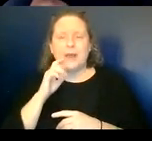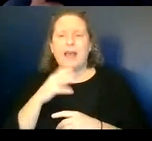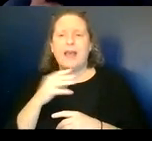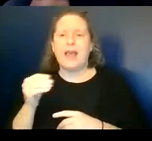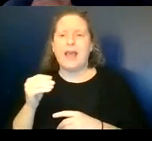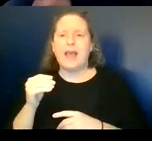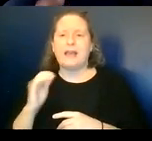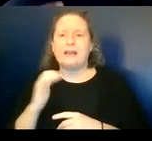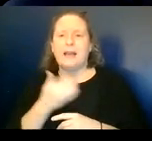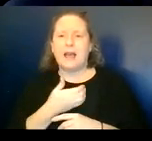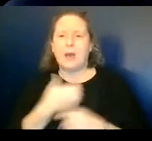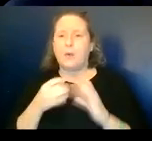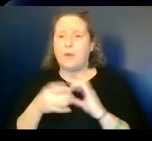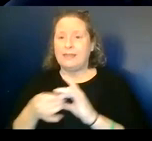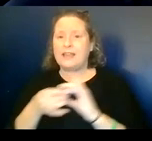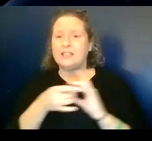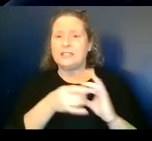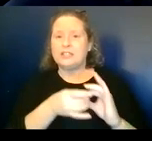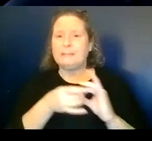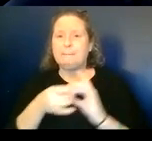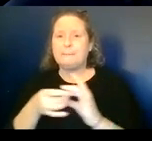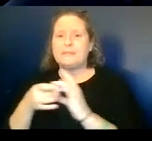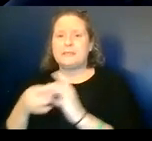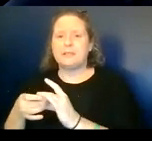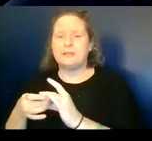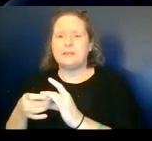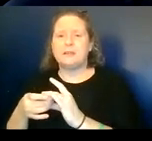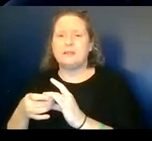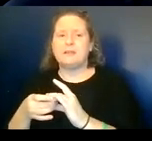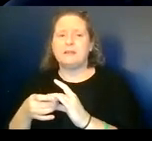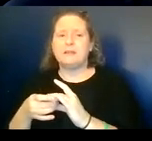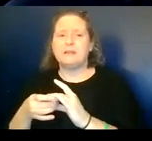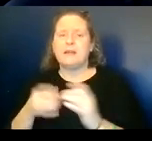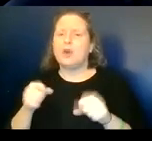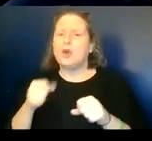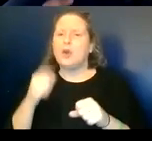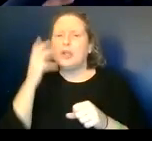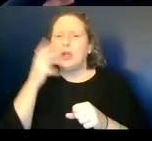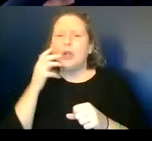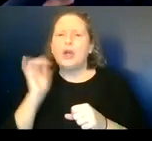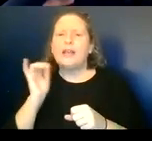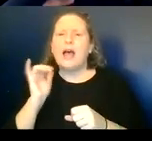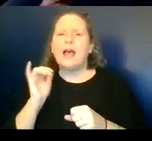sexuality and relationships, self-advocacy could look like